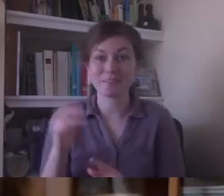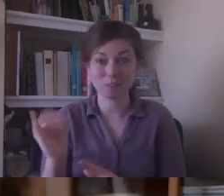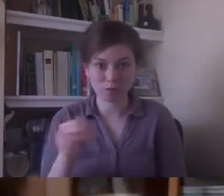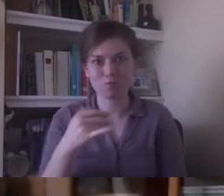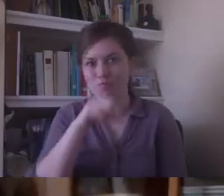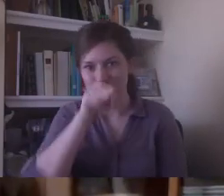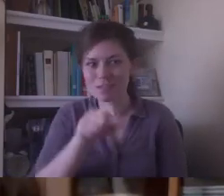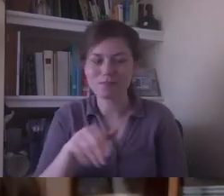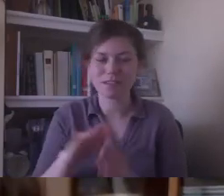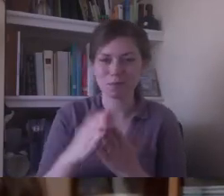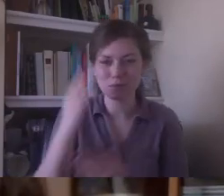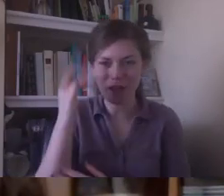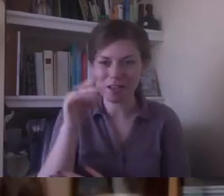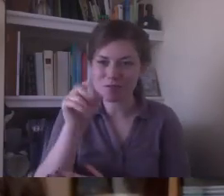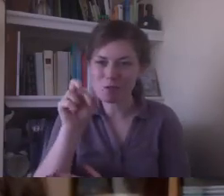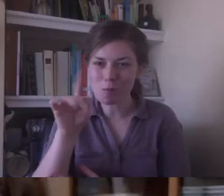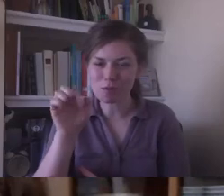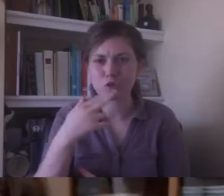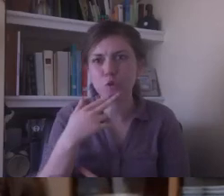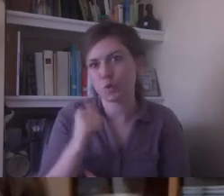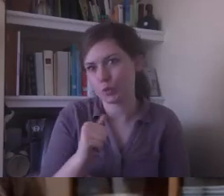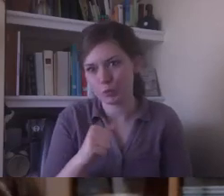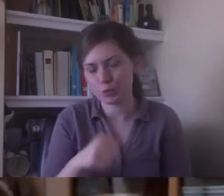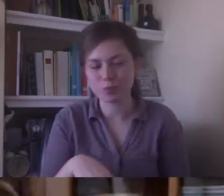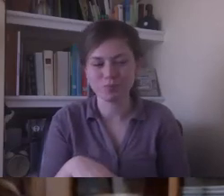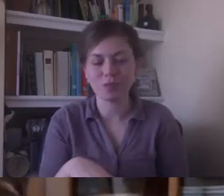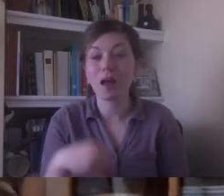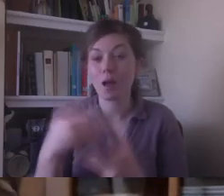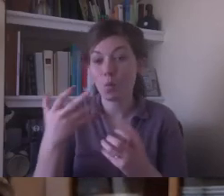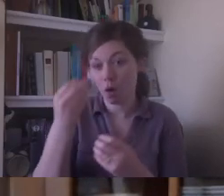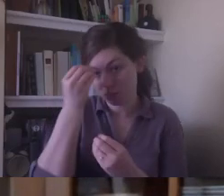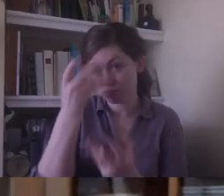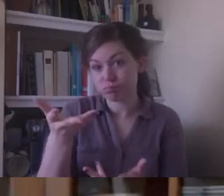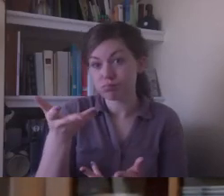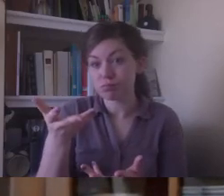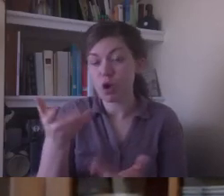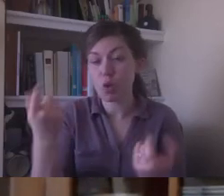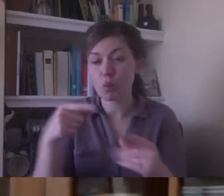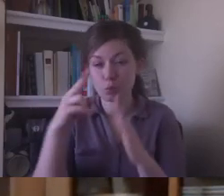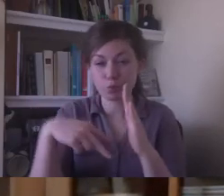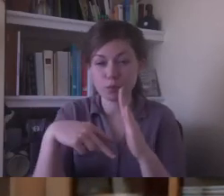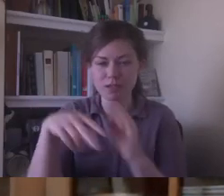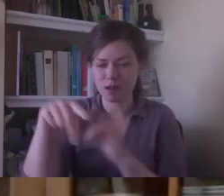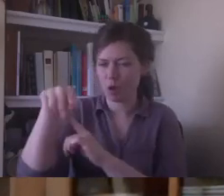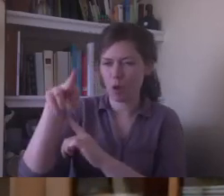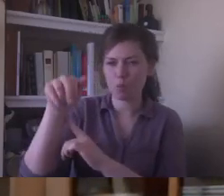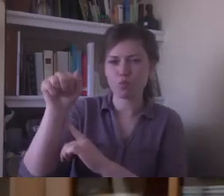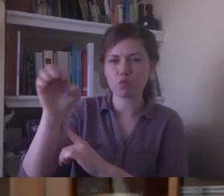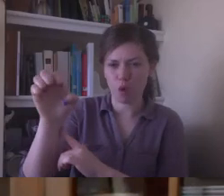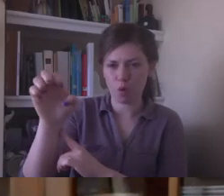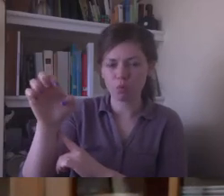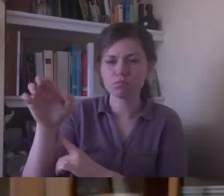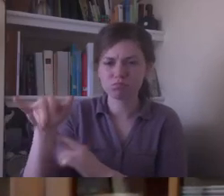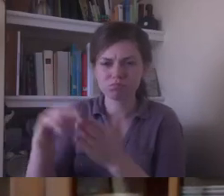seen. So I wanted to tell you a little bit about when you read a story in prose. At least for